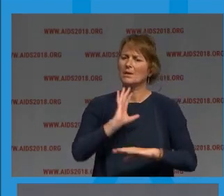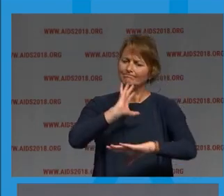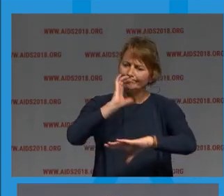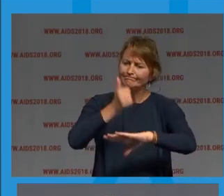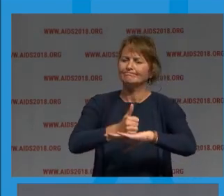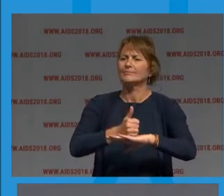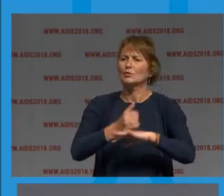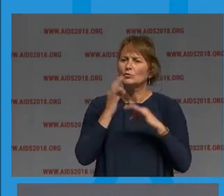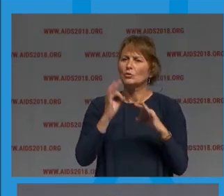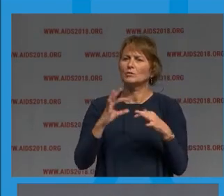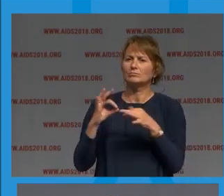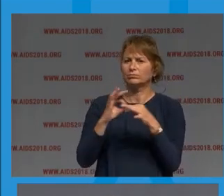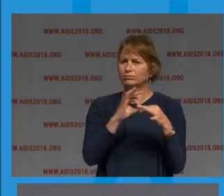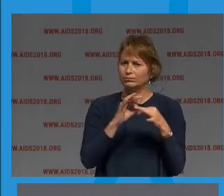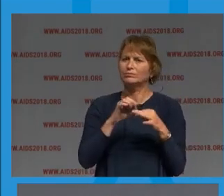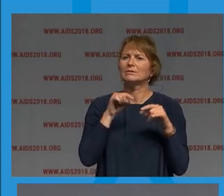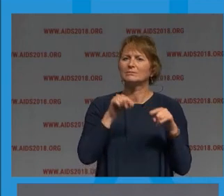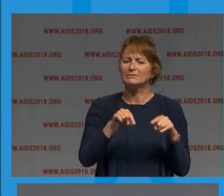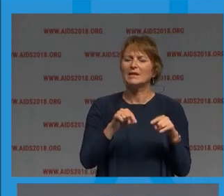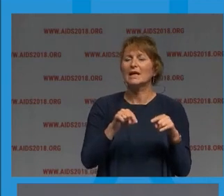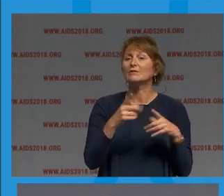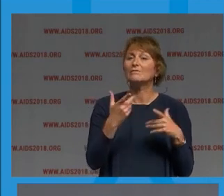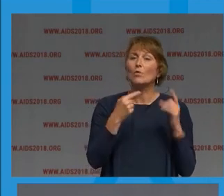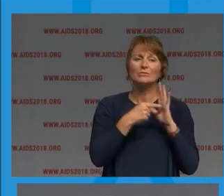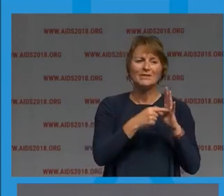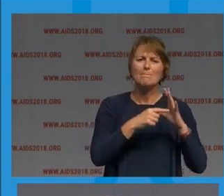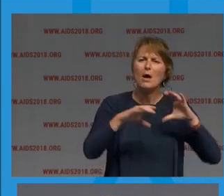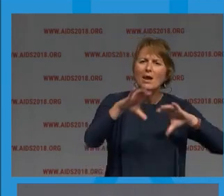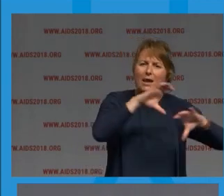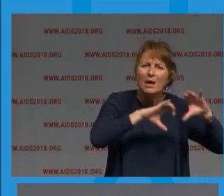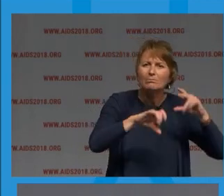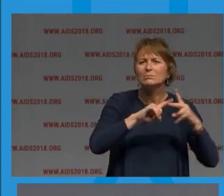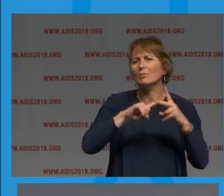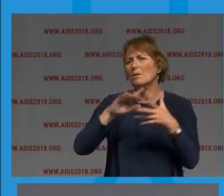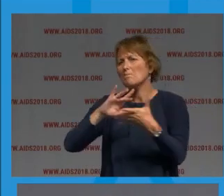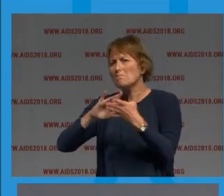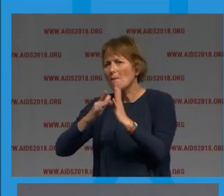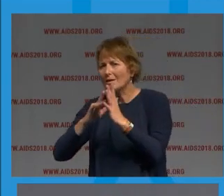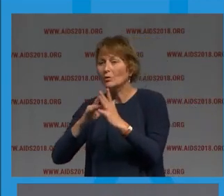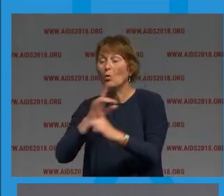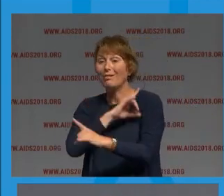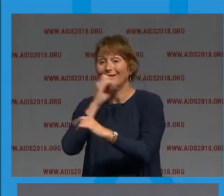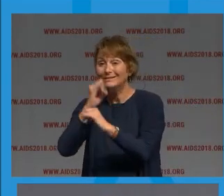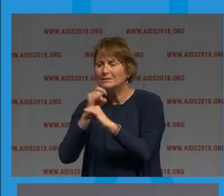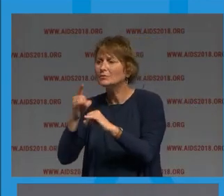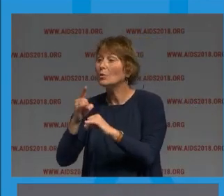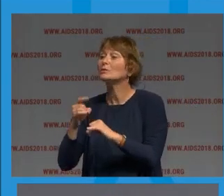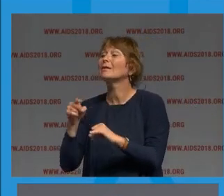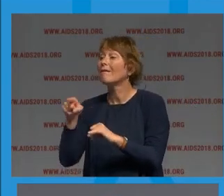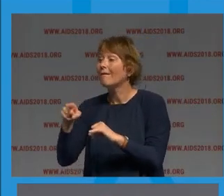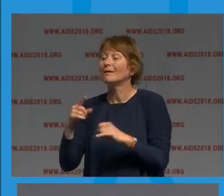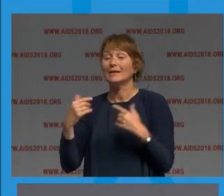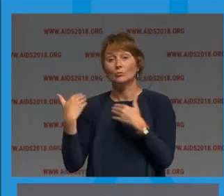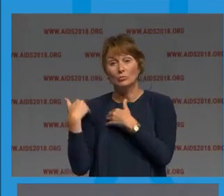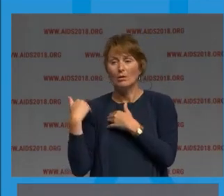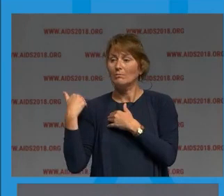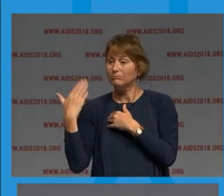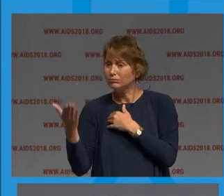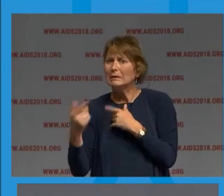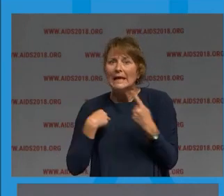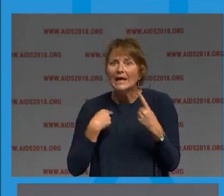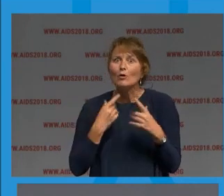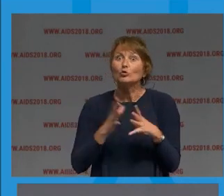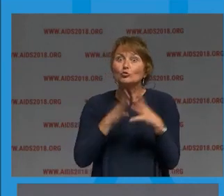between toxicological laboratories and medical institutions, providing care to users in cases of